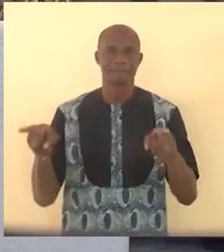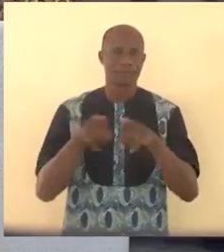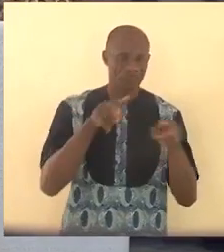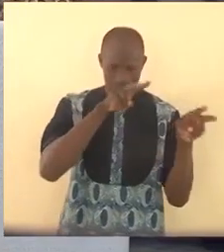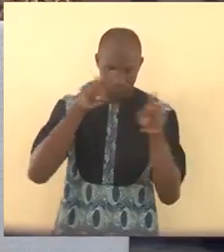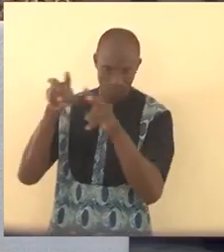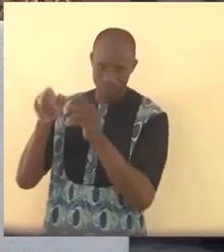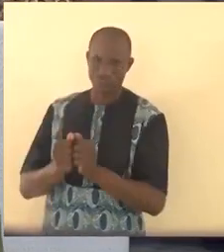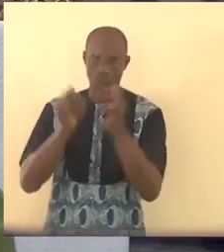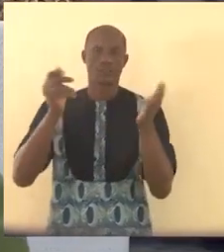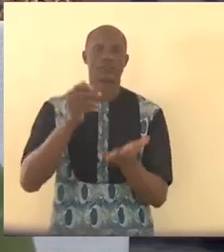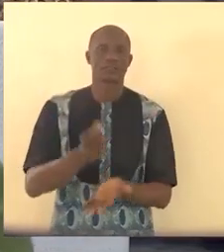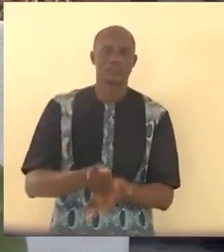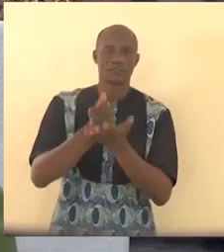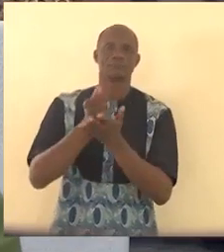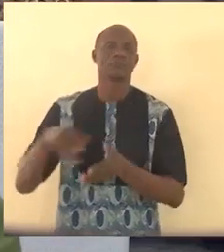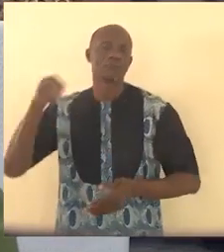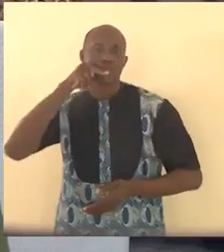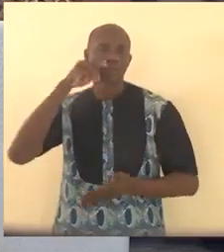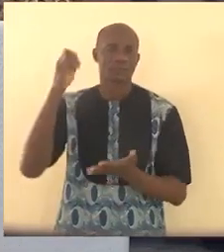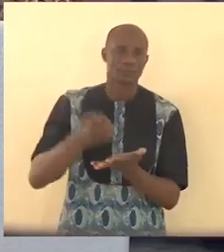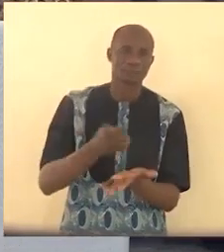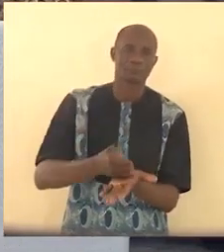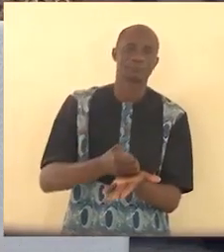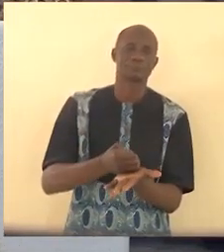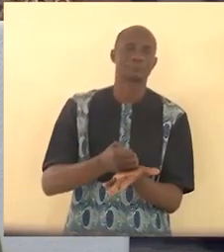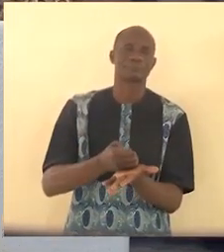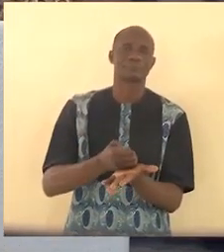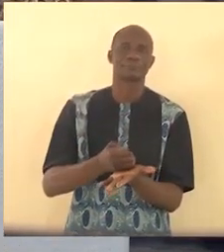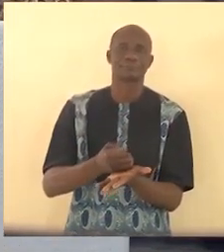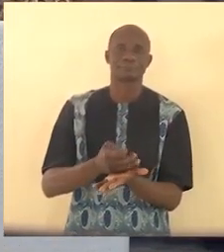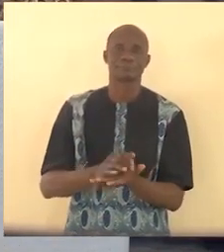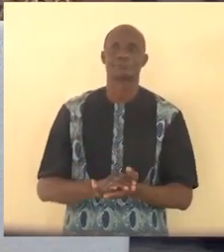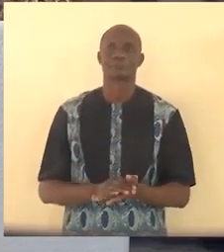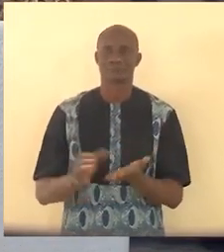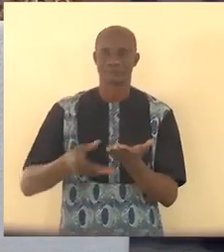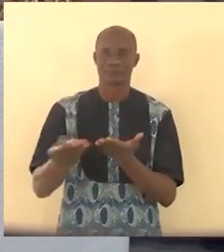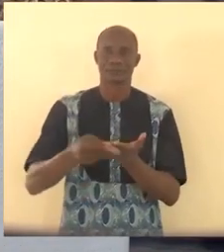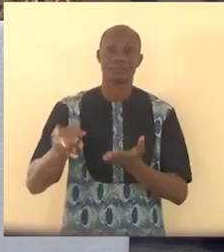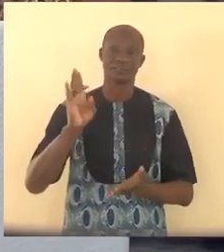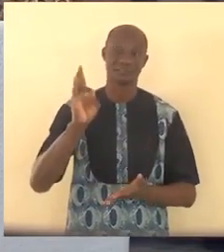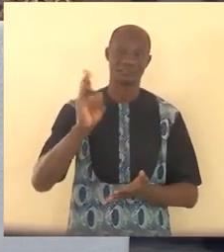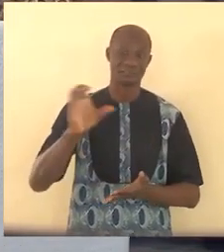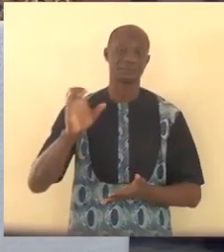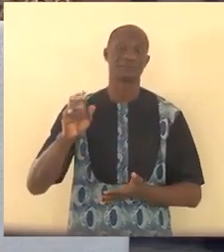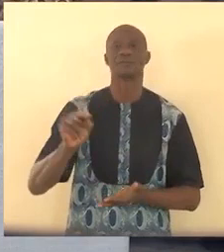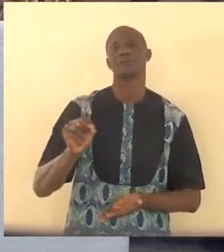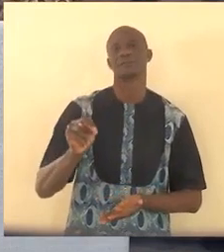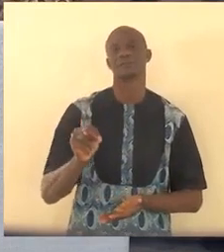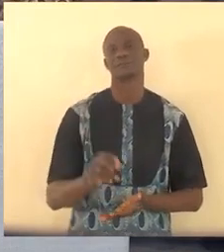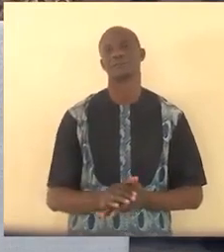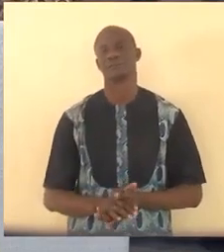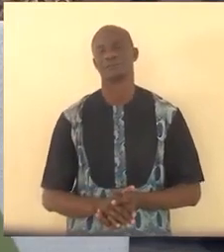As we watch helplessly Nigeria's economic, they say the dollar has reached 700 naira.